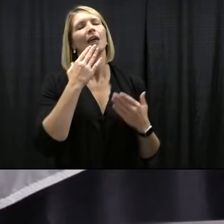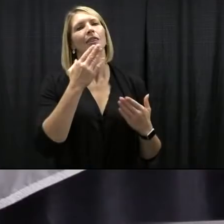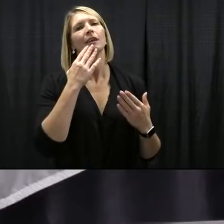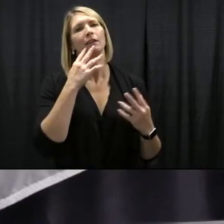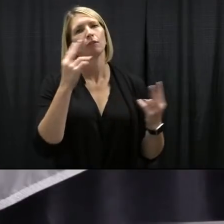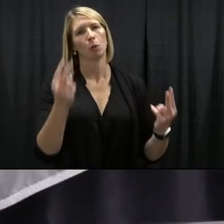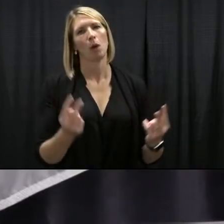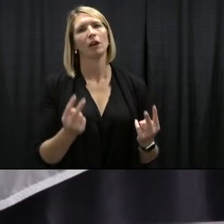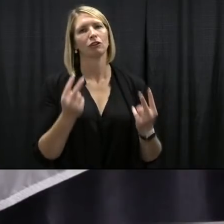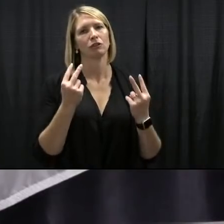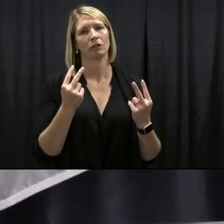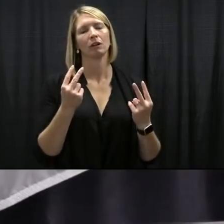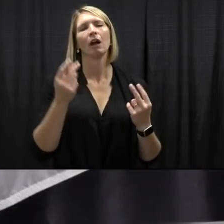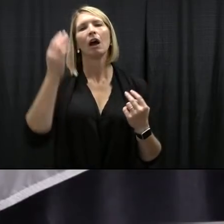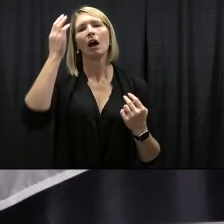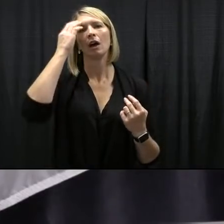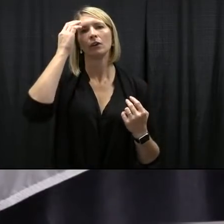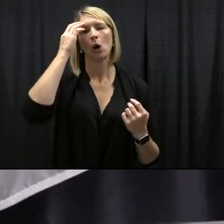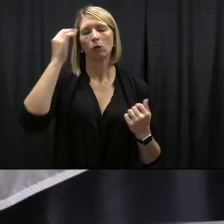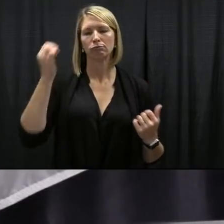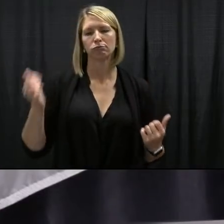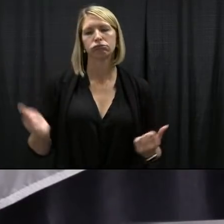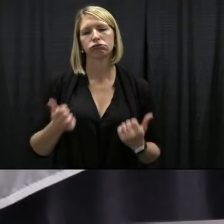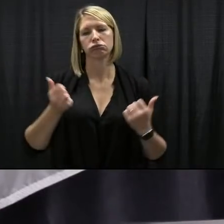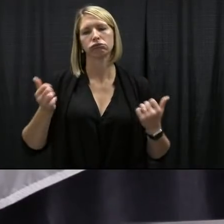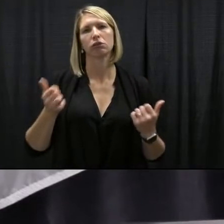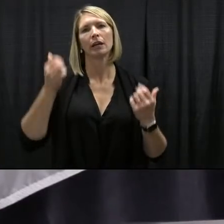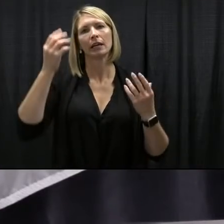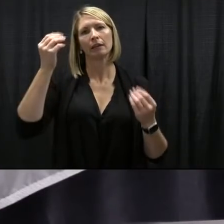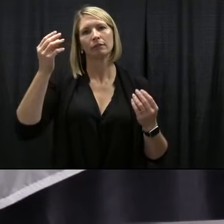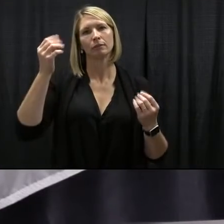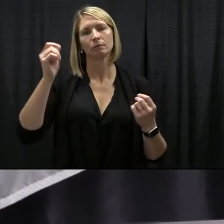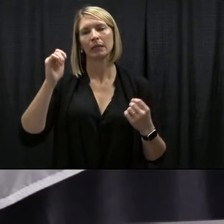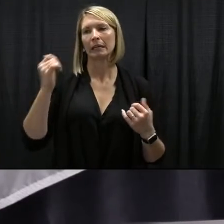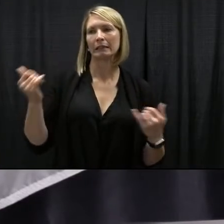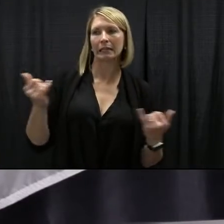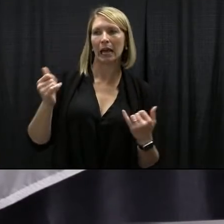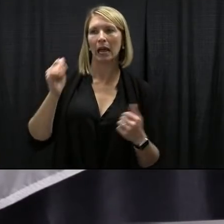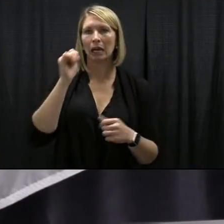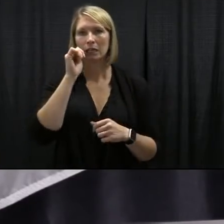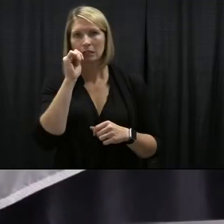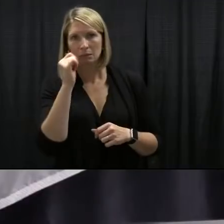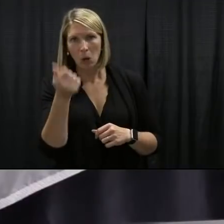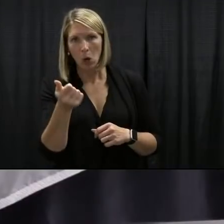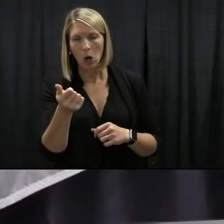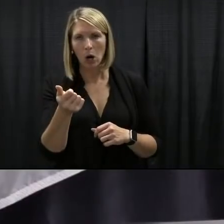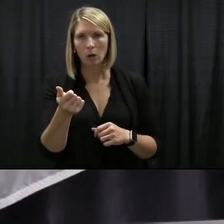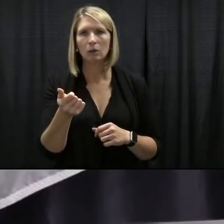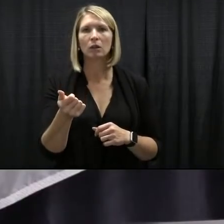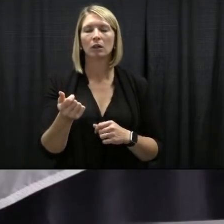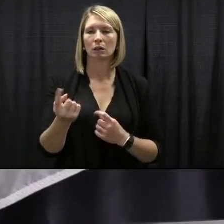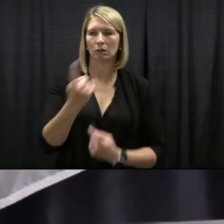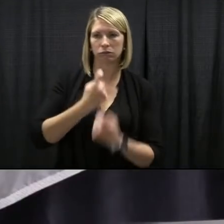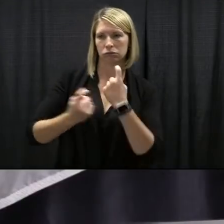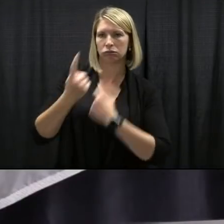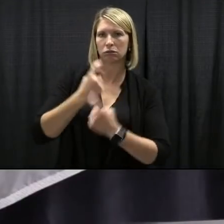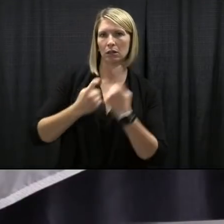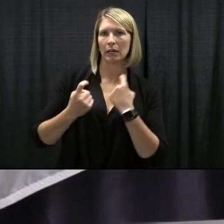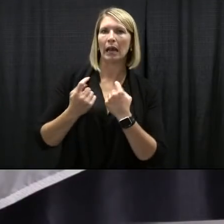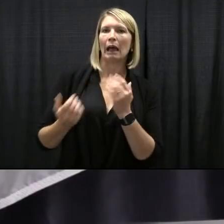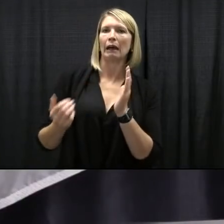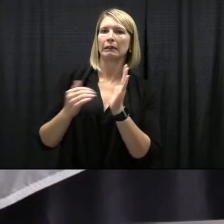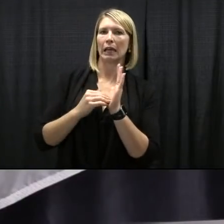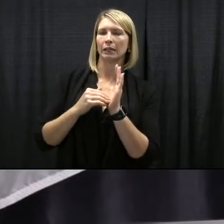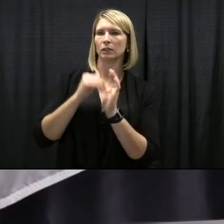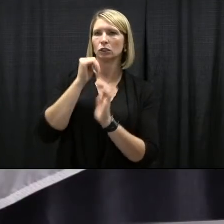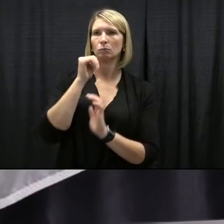of information in today, and there will be more tomorrow, an opportunity to ask more questions again tomorrow. Let